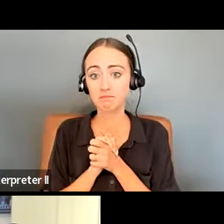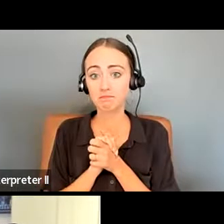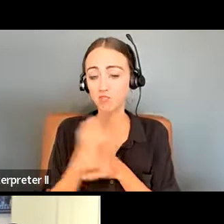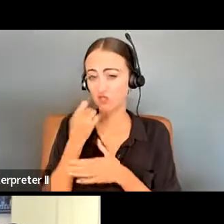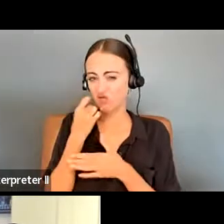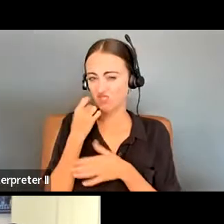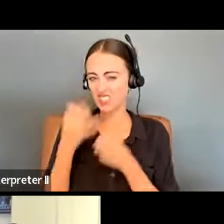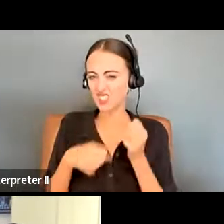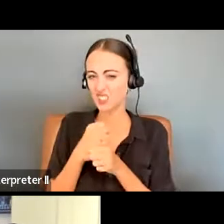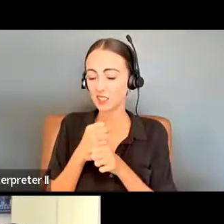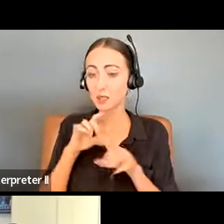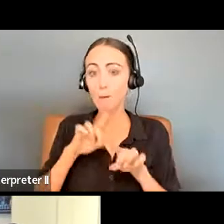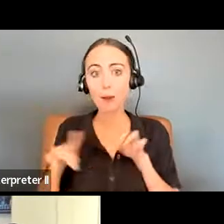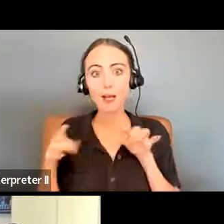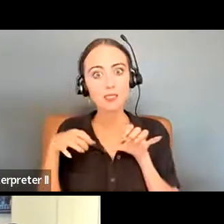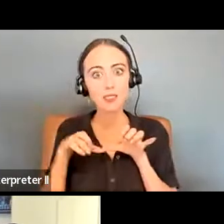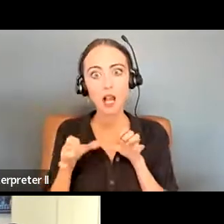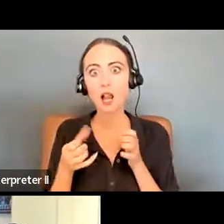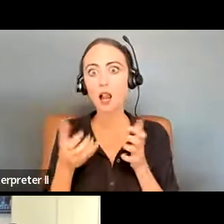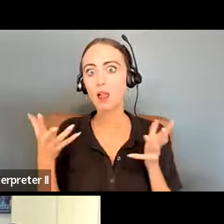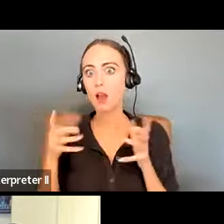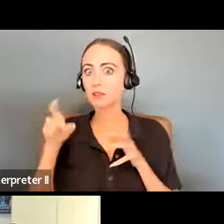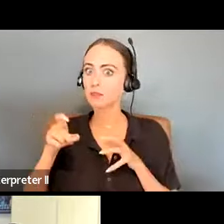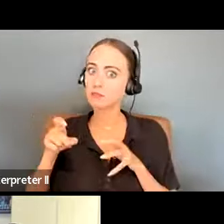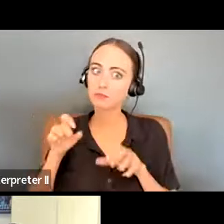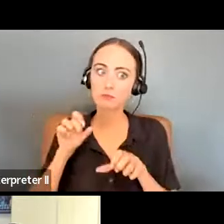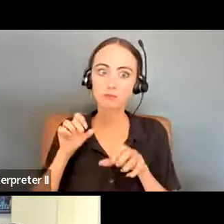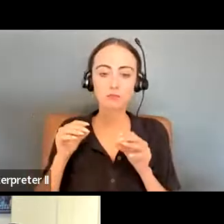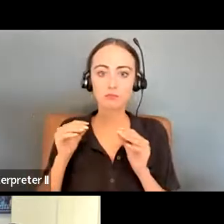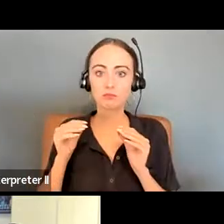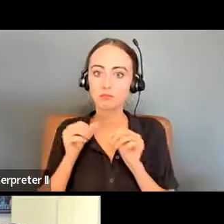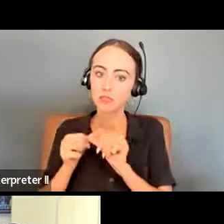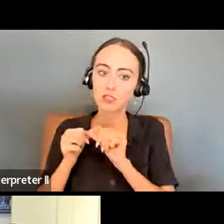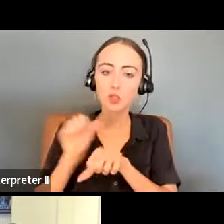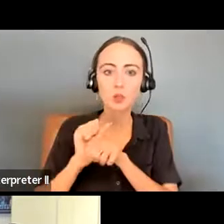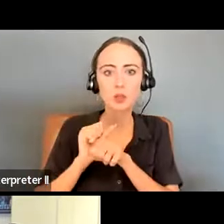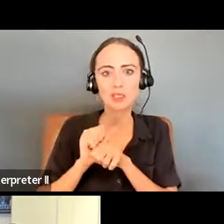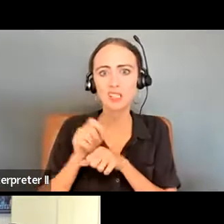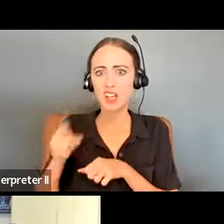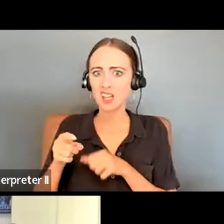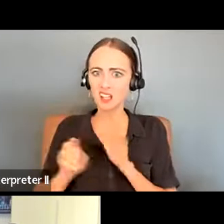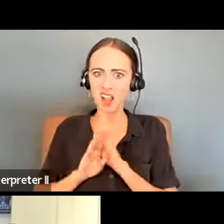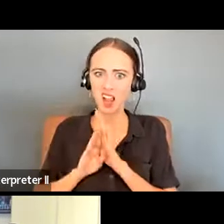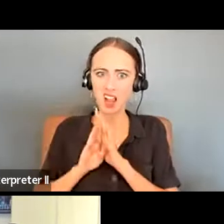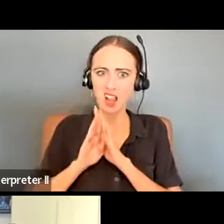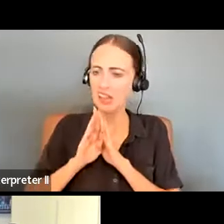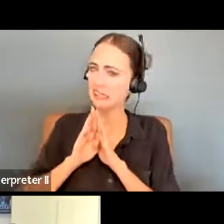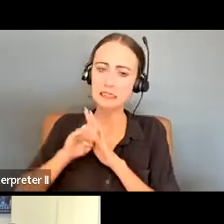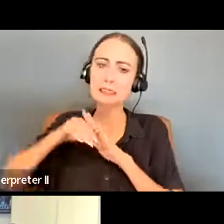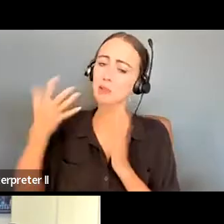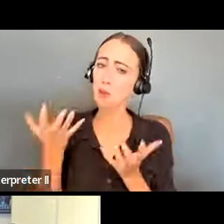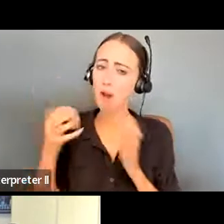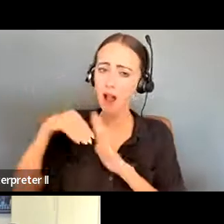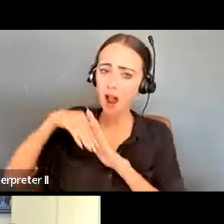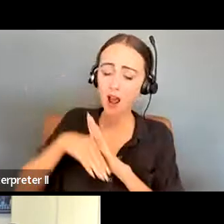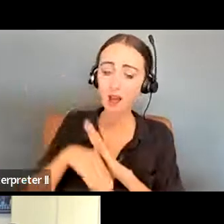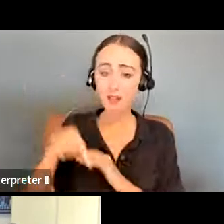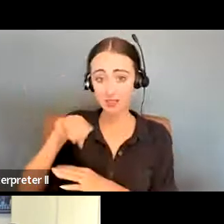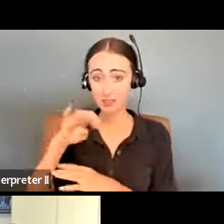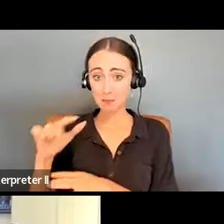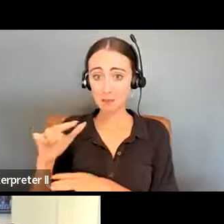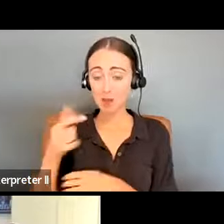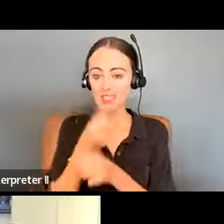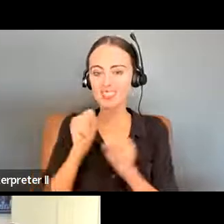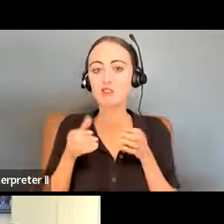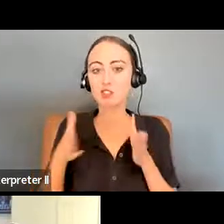recent years, but there remains a lot more to be done if we're going to reverse this troubling trend. This bill, 24-673, the Safer